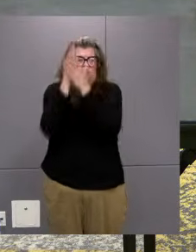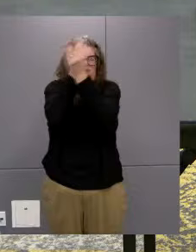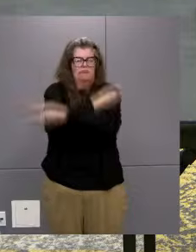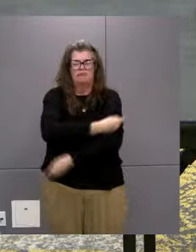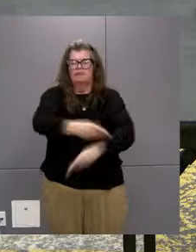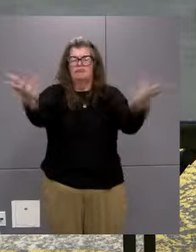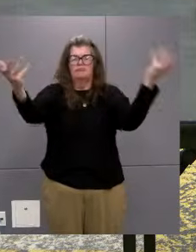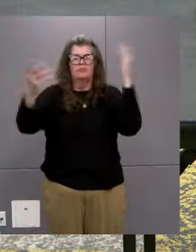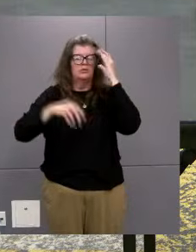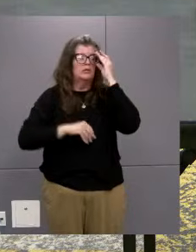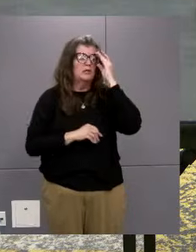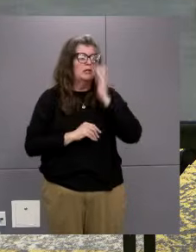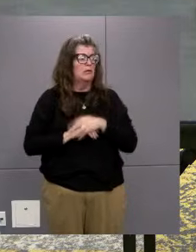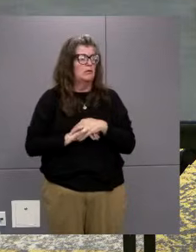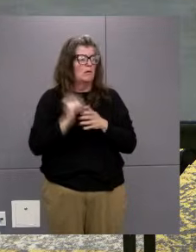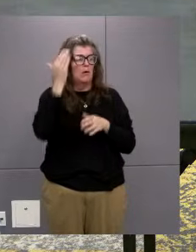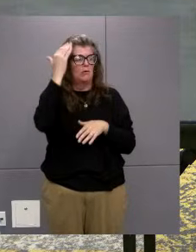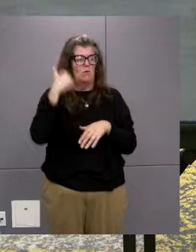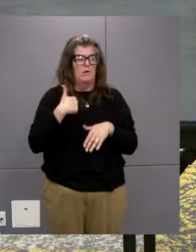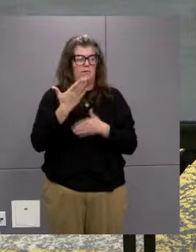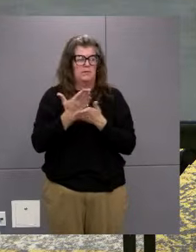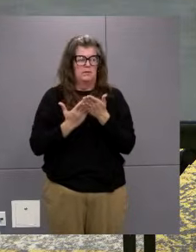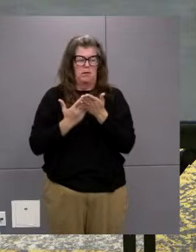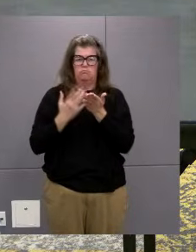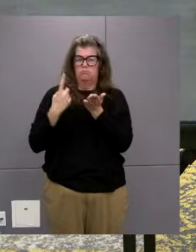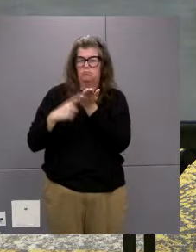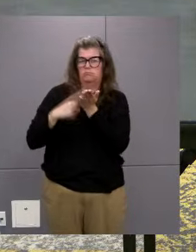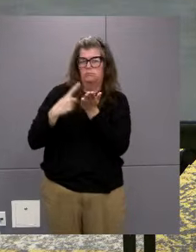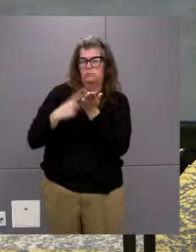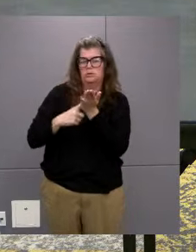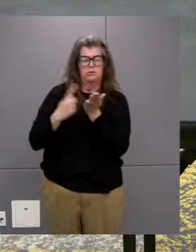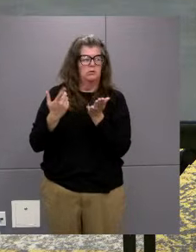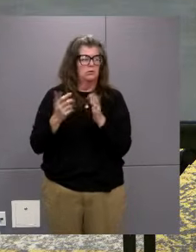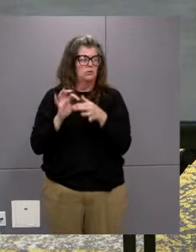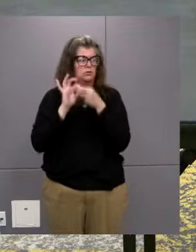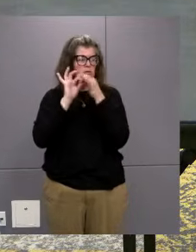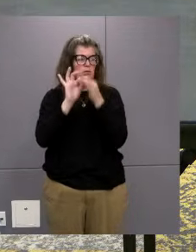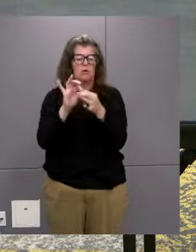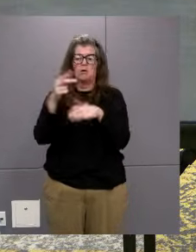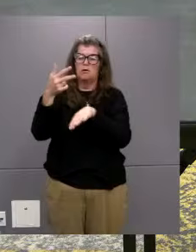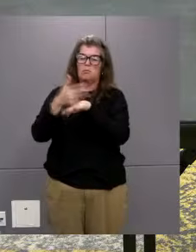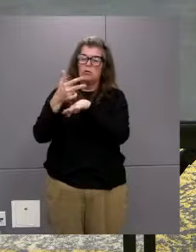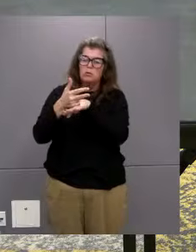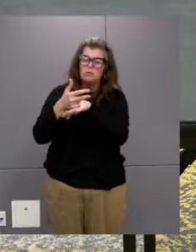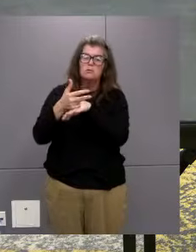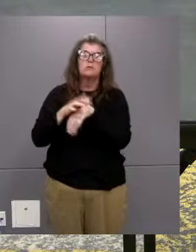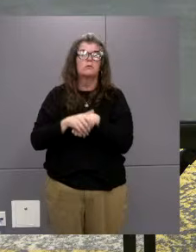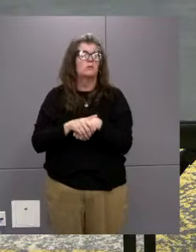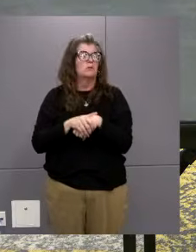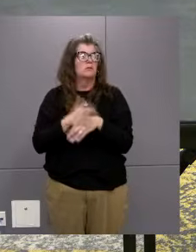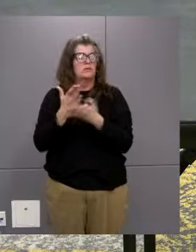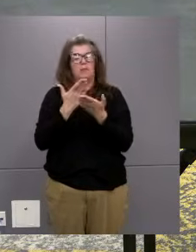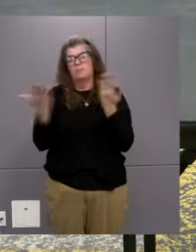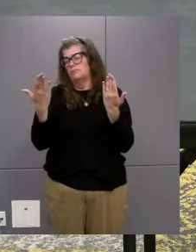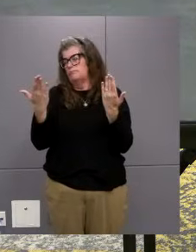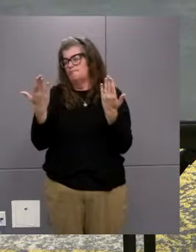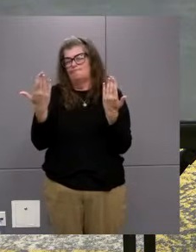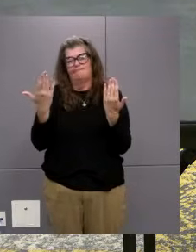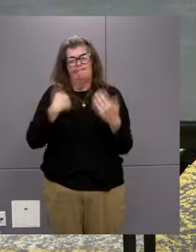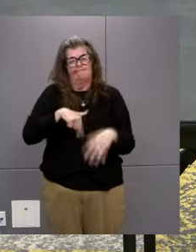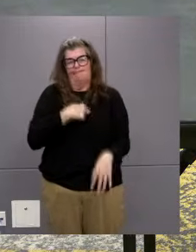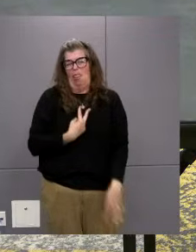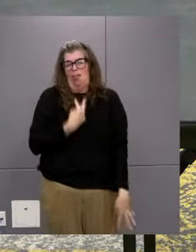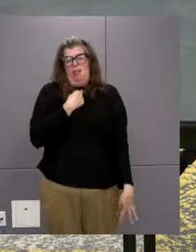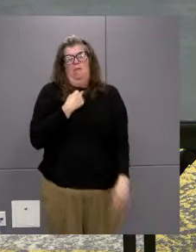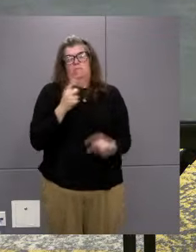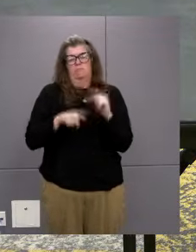been some things that have already been discussed with with parking, and there's some things that we're not going to be able to change, but I do